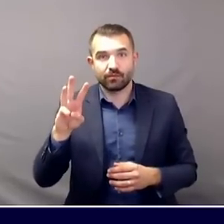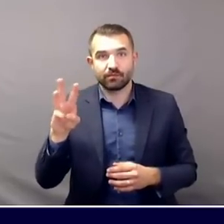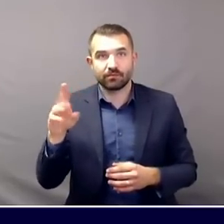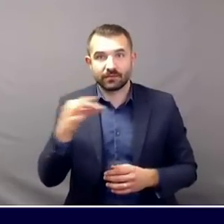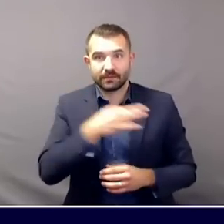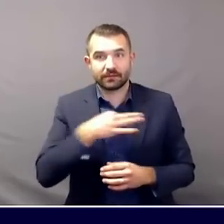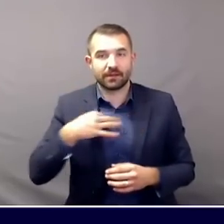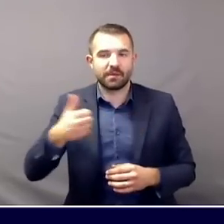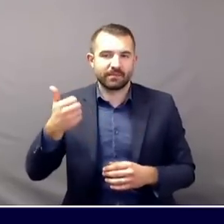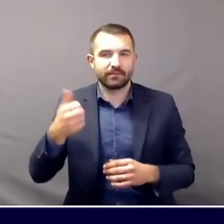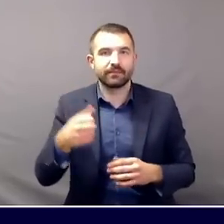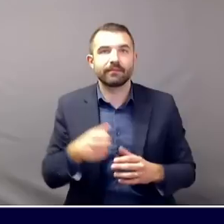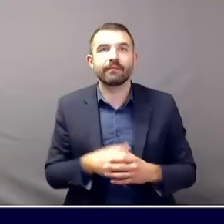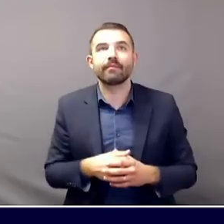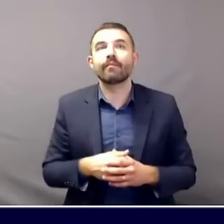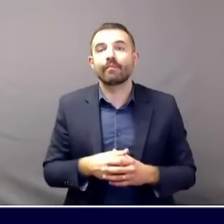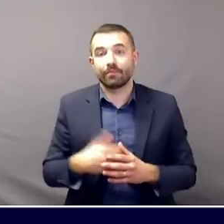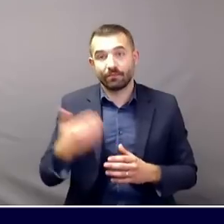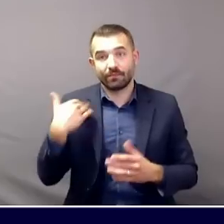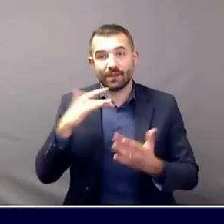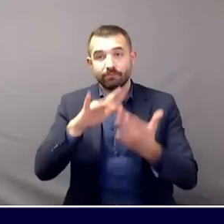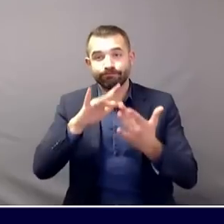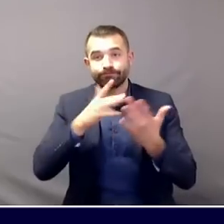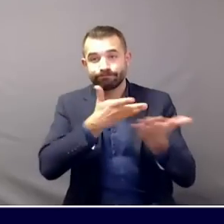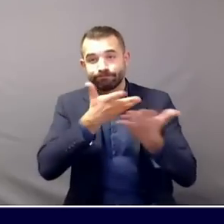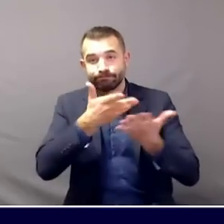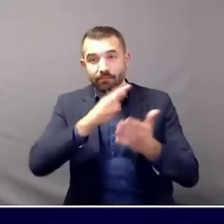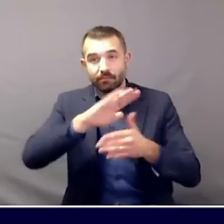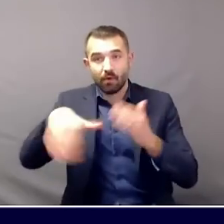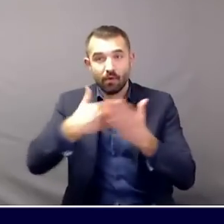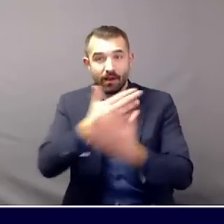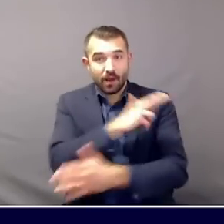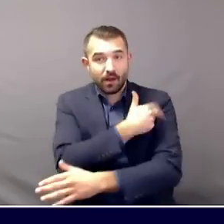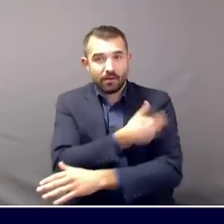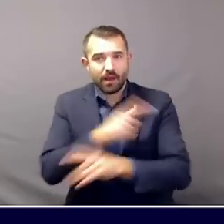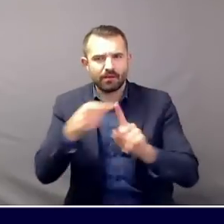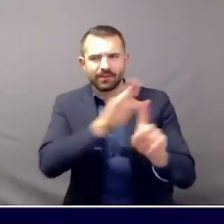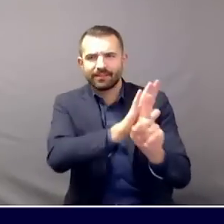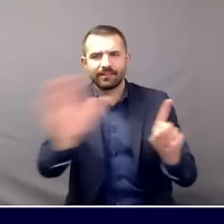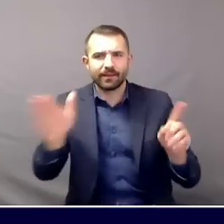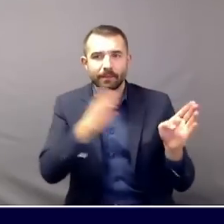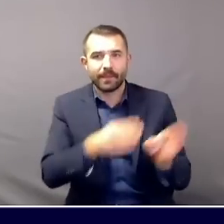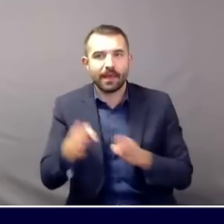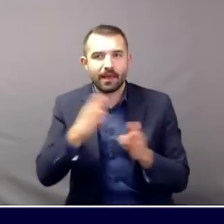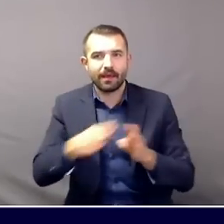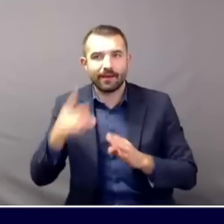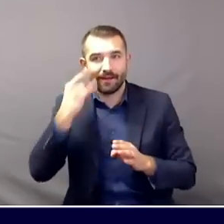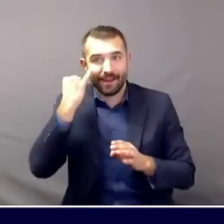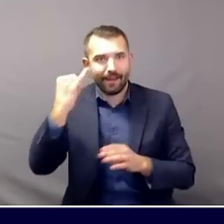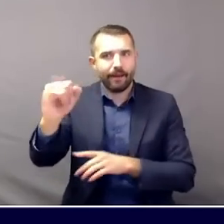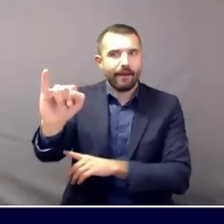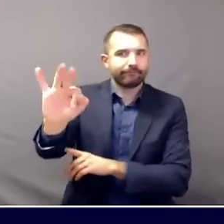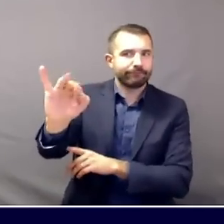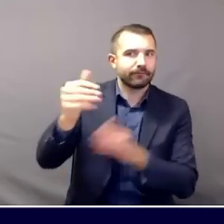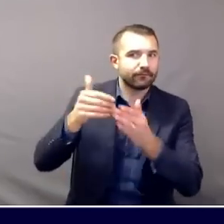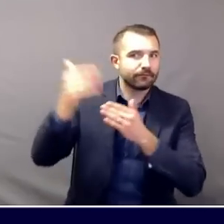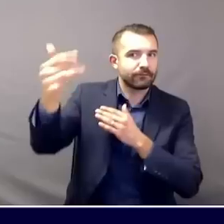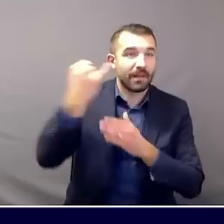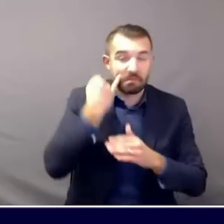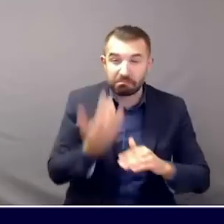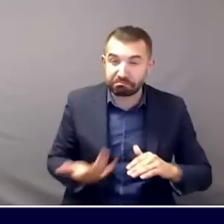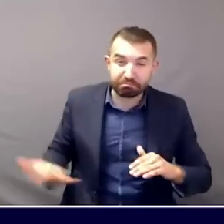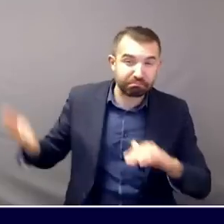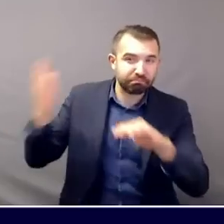about how do we prepare for a surge. We feel as though we have, at this moment, again, everything could